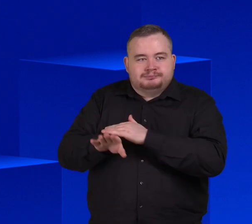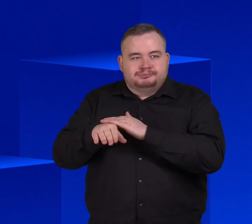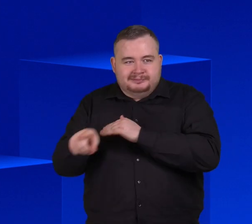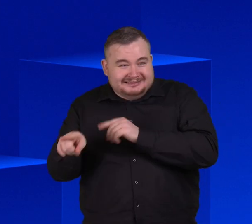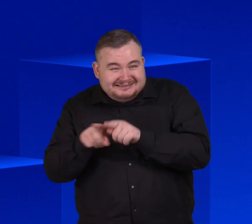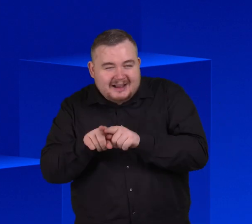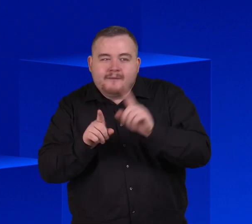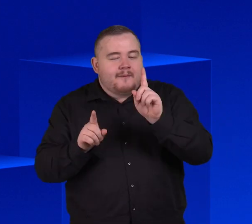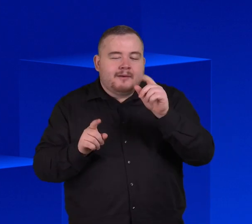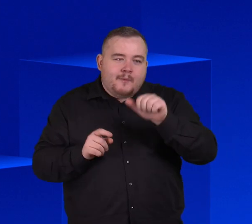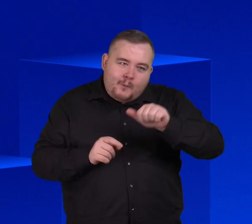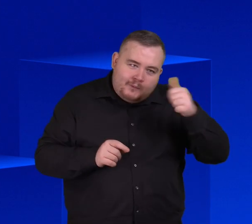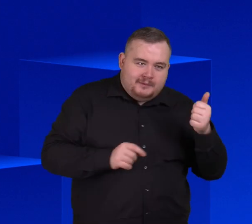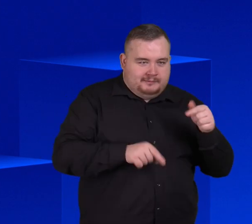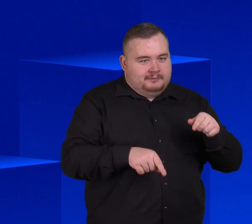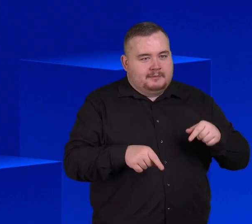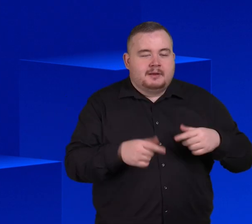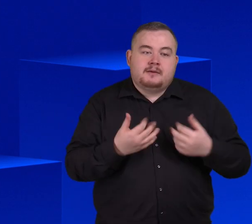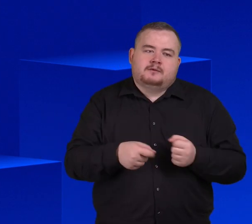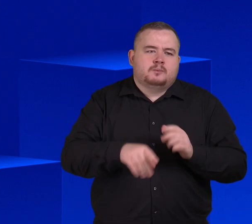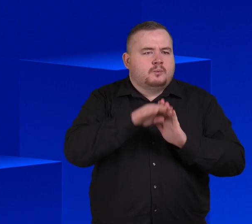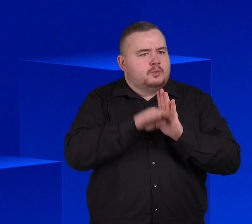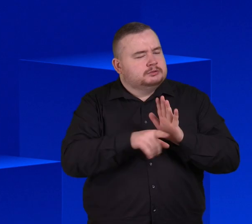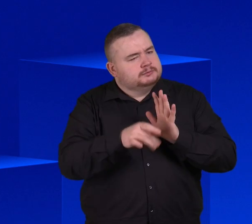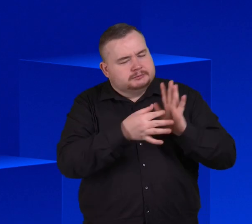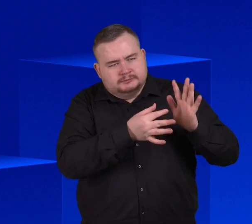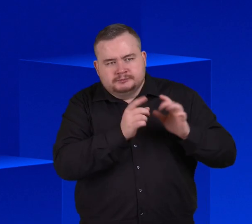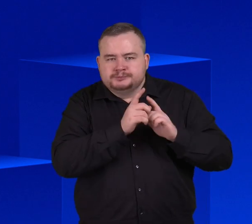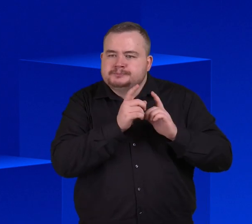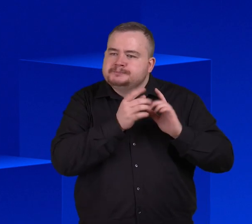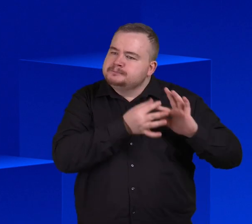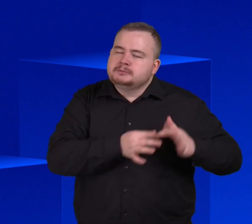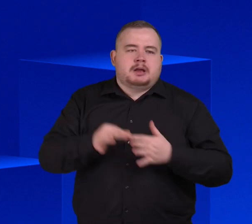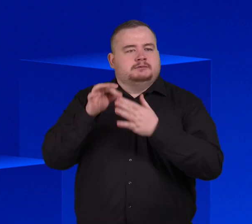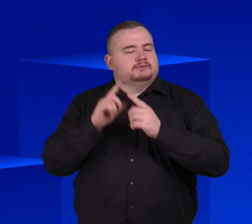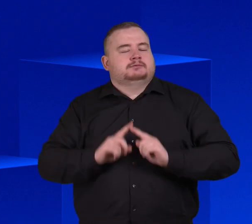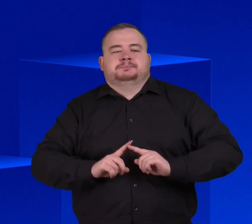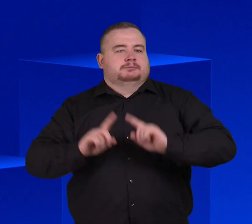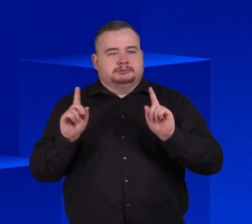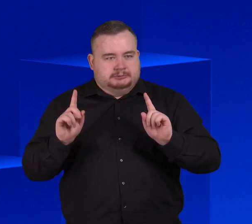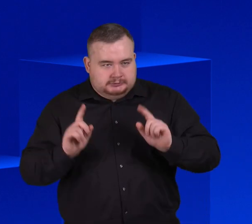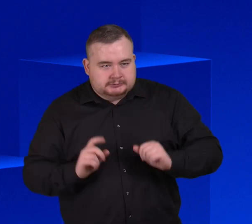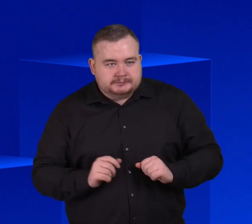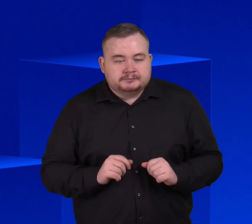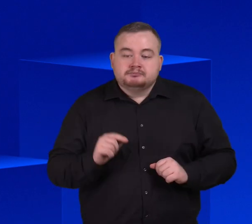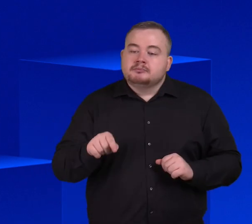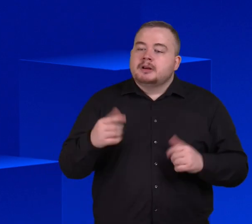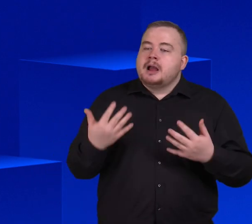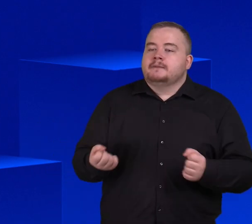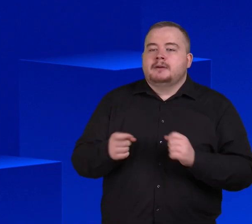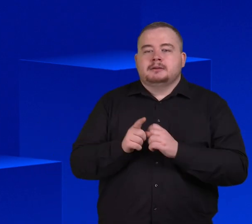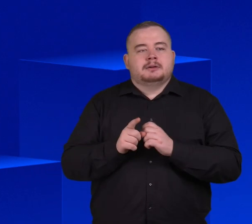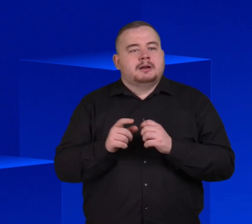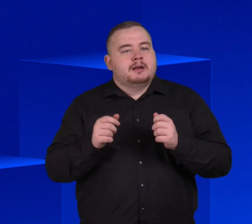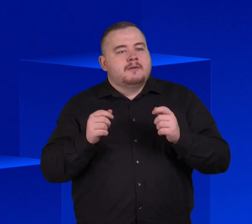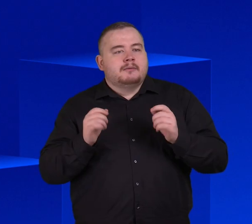delivering high-quality research on demand very often of the local and regional and national and